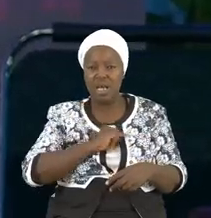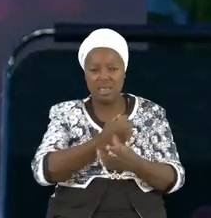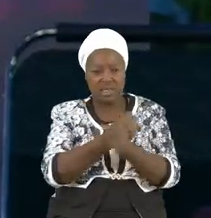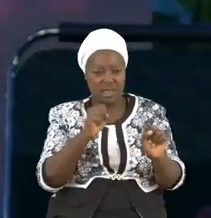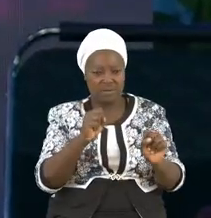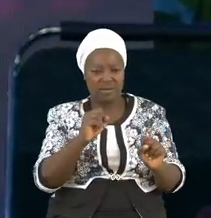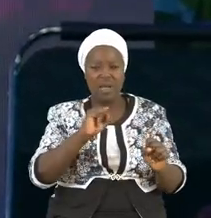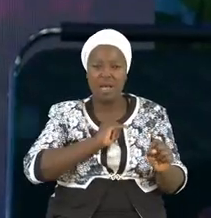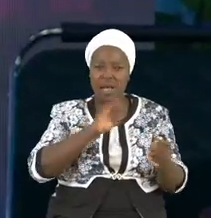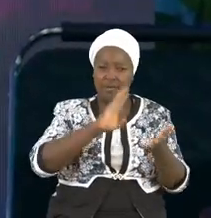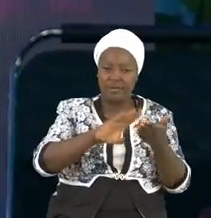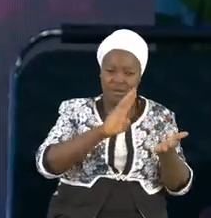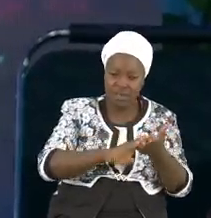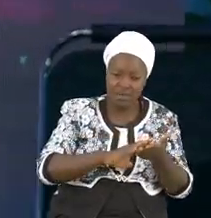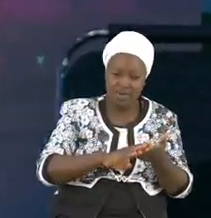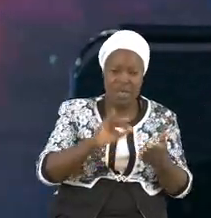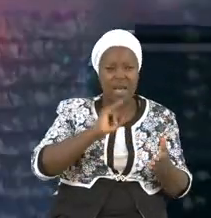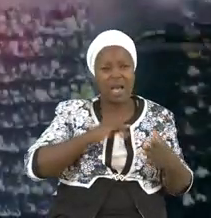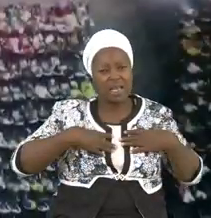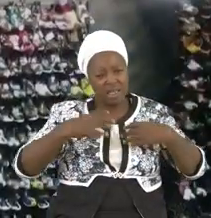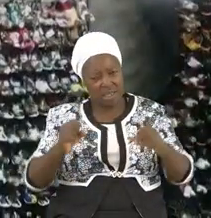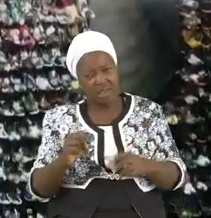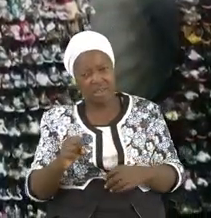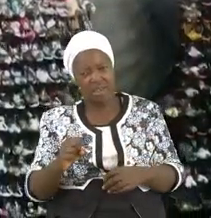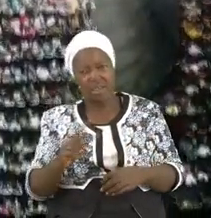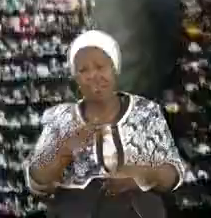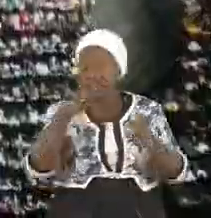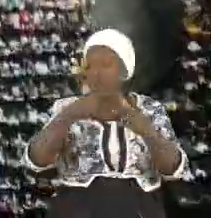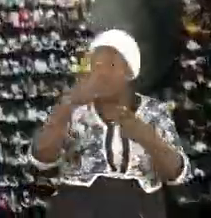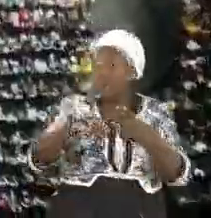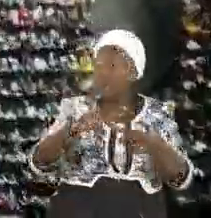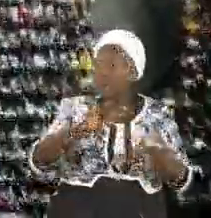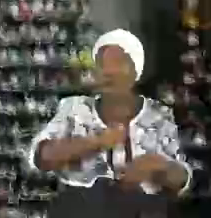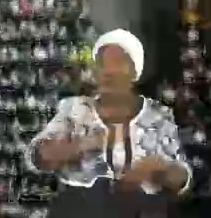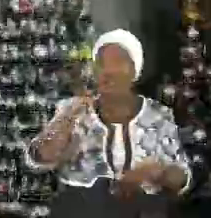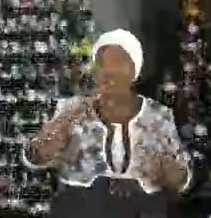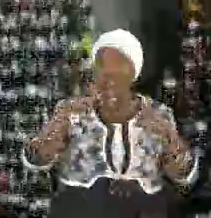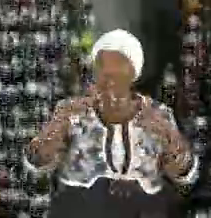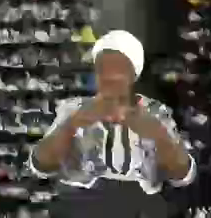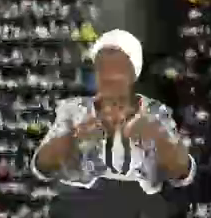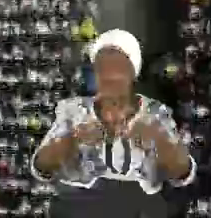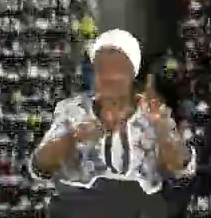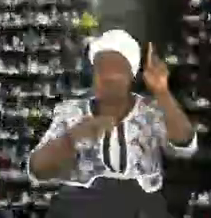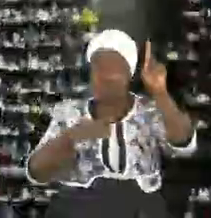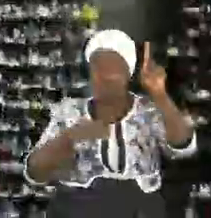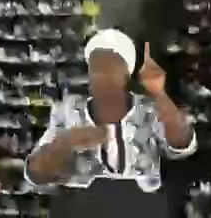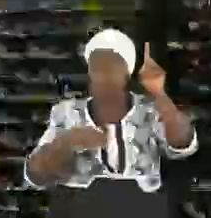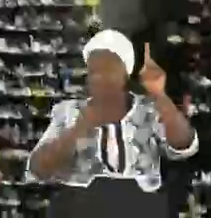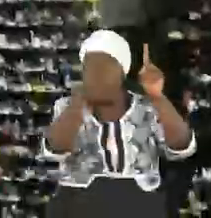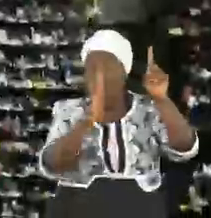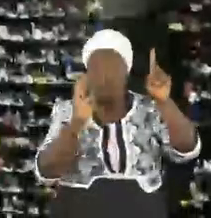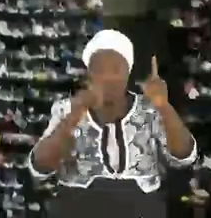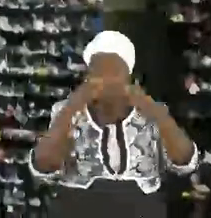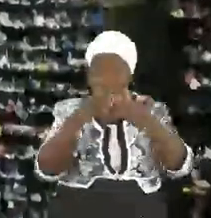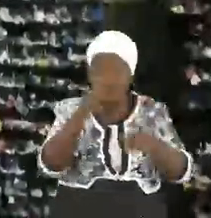I heal, then I will lead him also. Can I think about